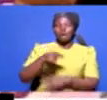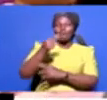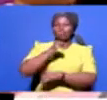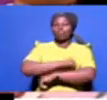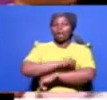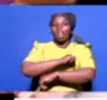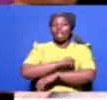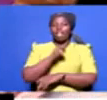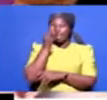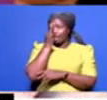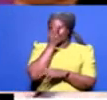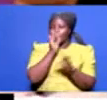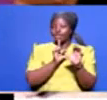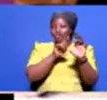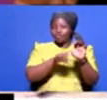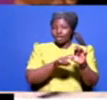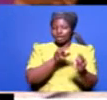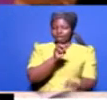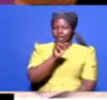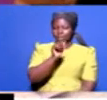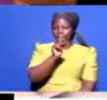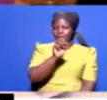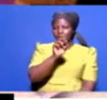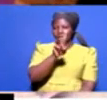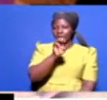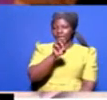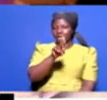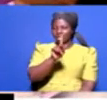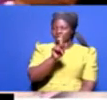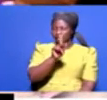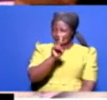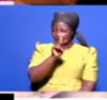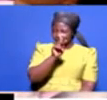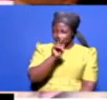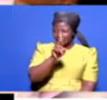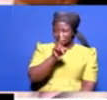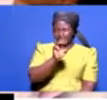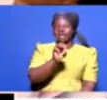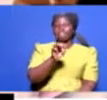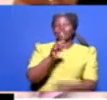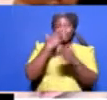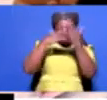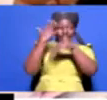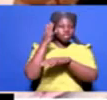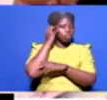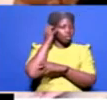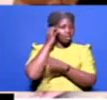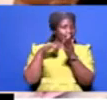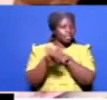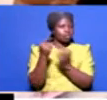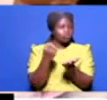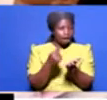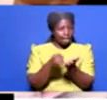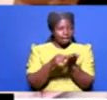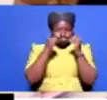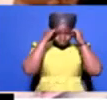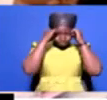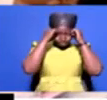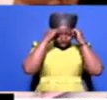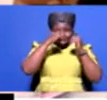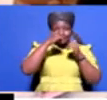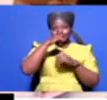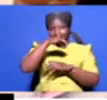Kibaki joined Makerere University College in Uganda to pursue a Bachelor of Arts degree in Economics, History,